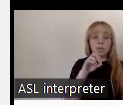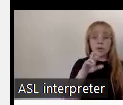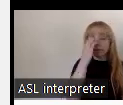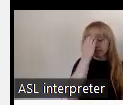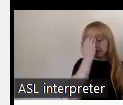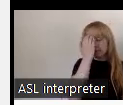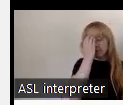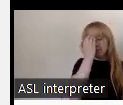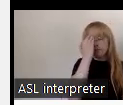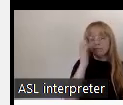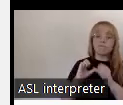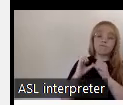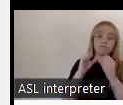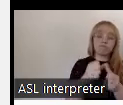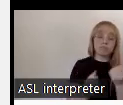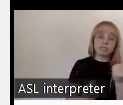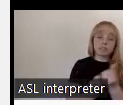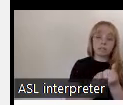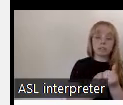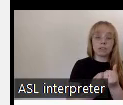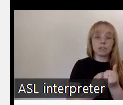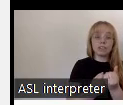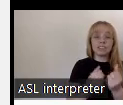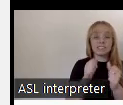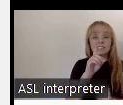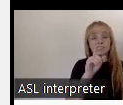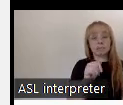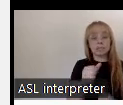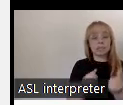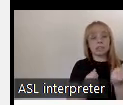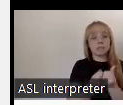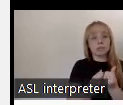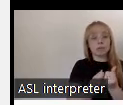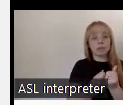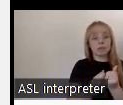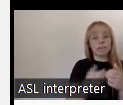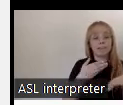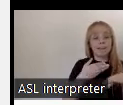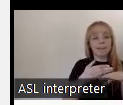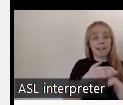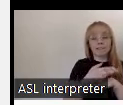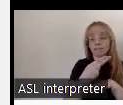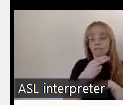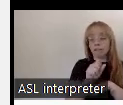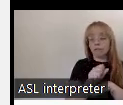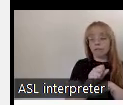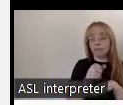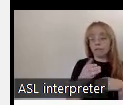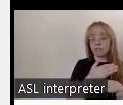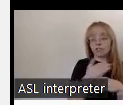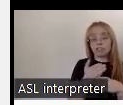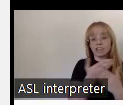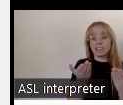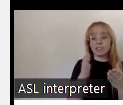ongoing support through disability services for post-secondary education have been shared. And when that school email is